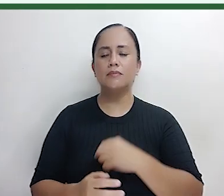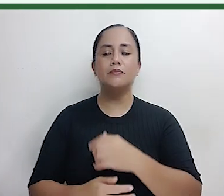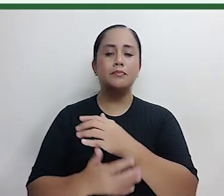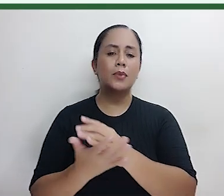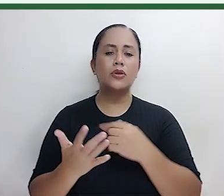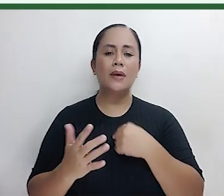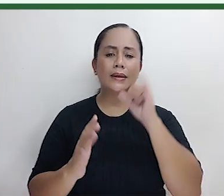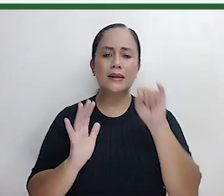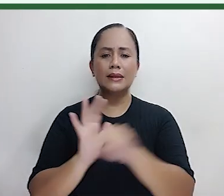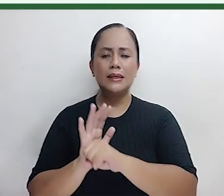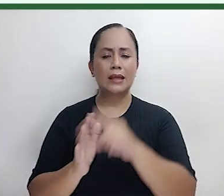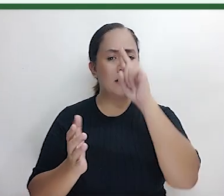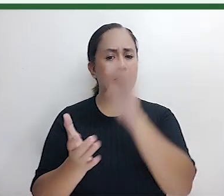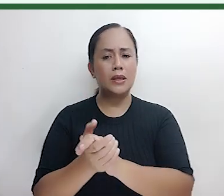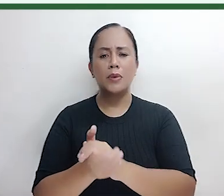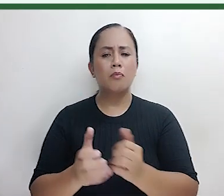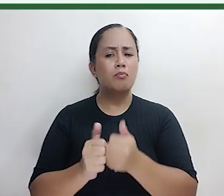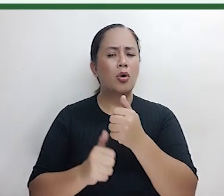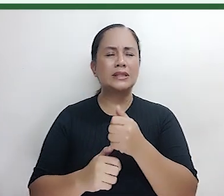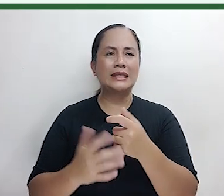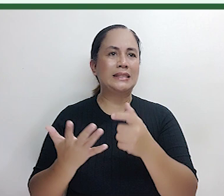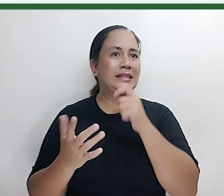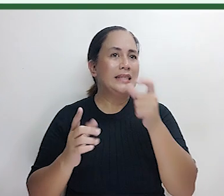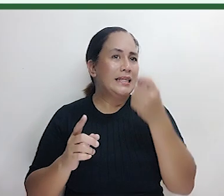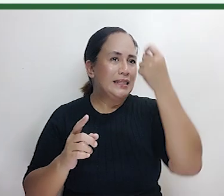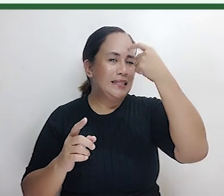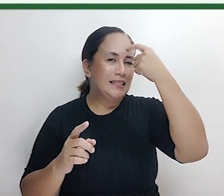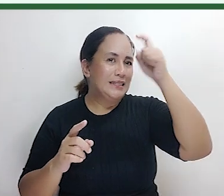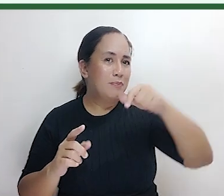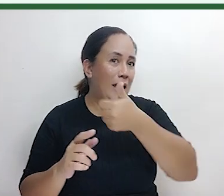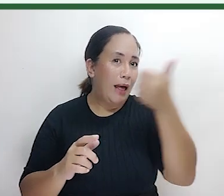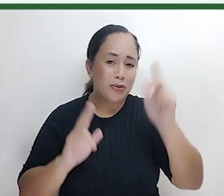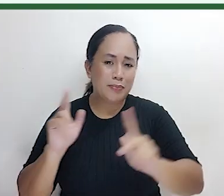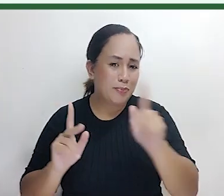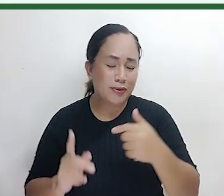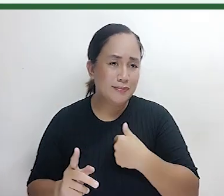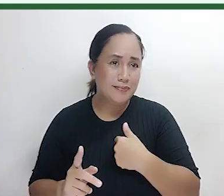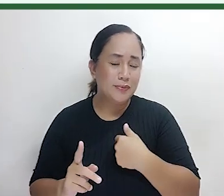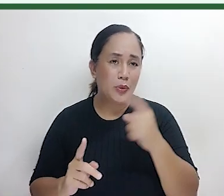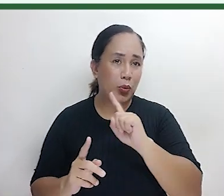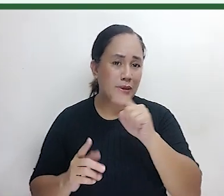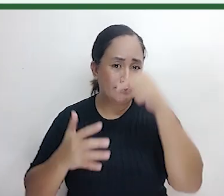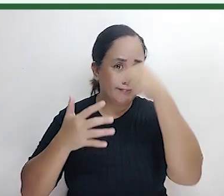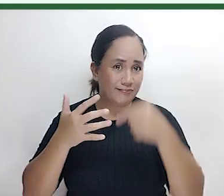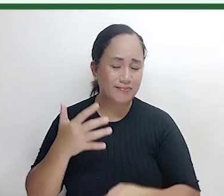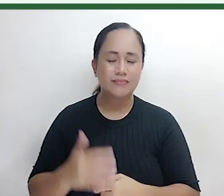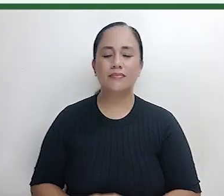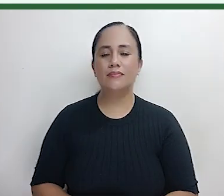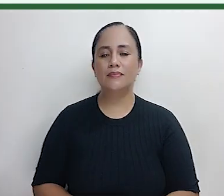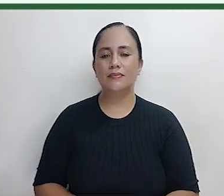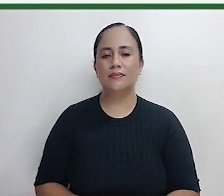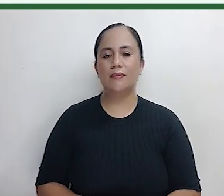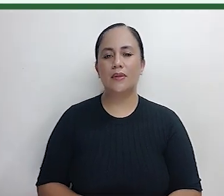Number 7. The part of my identity that I believe is the most misunderstood by others is